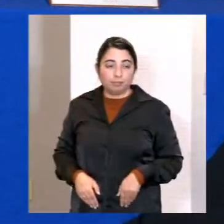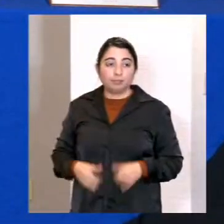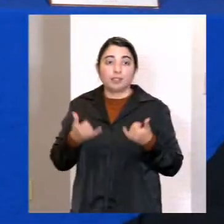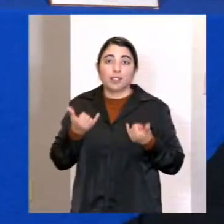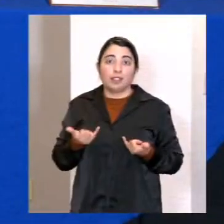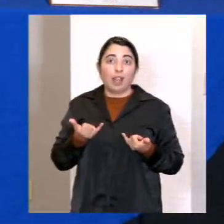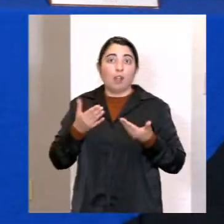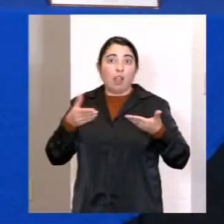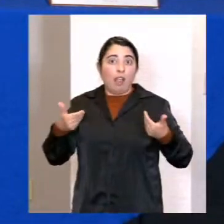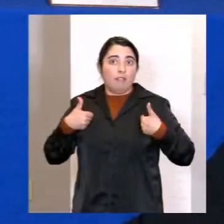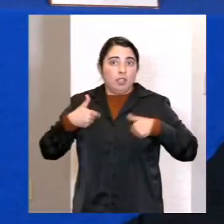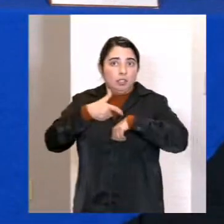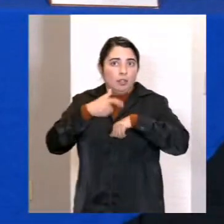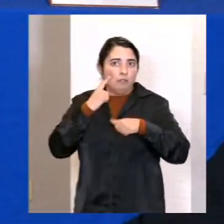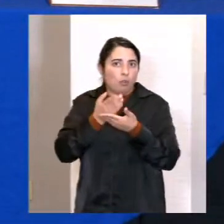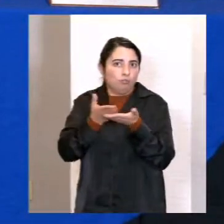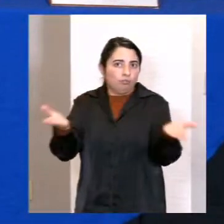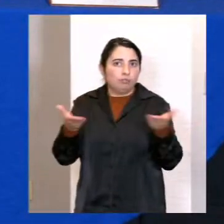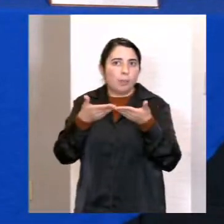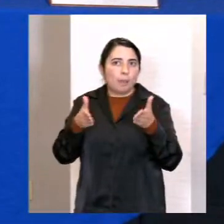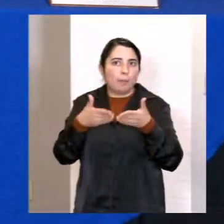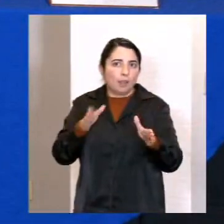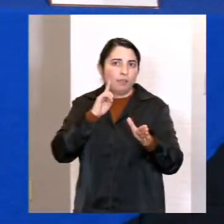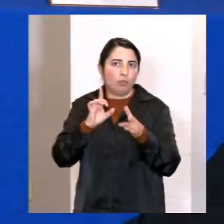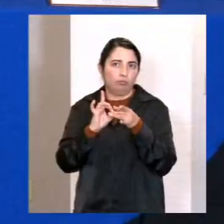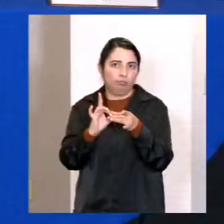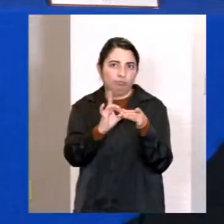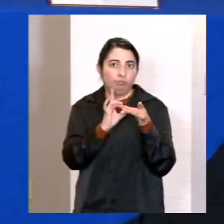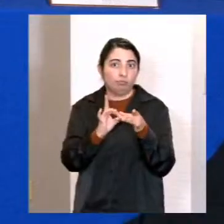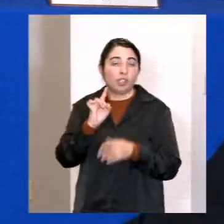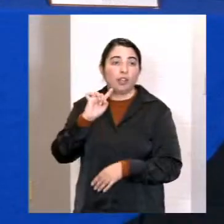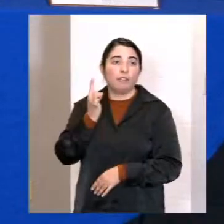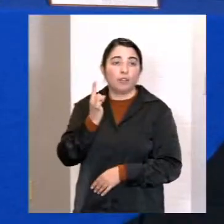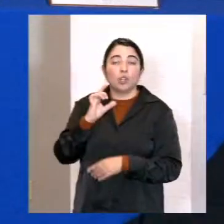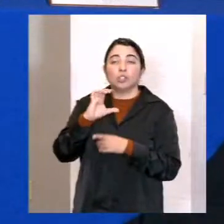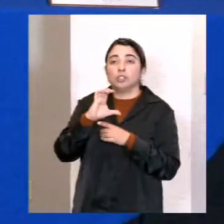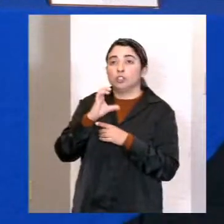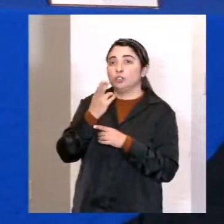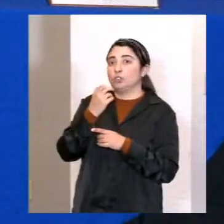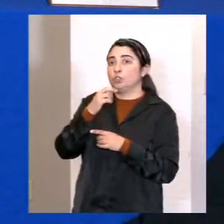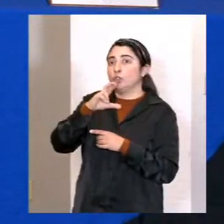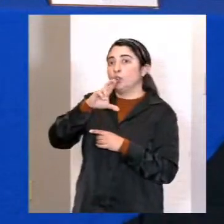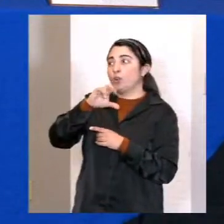this meeting. The first speaker is Christian Hartman.